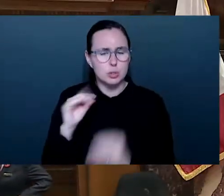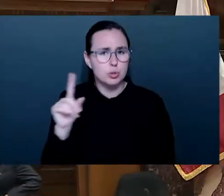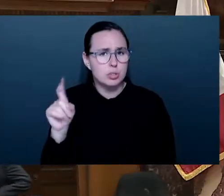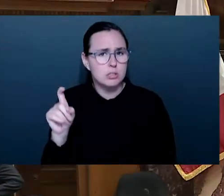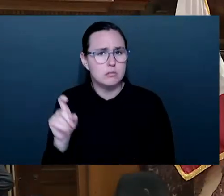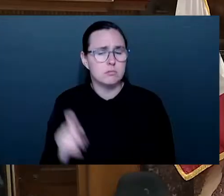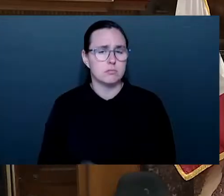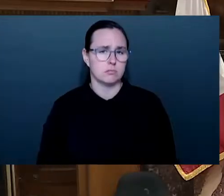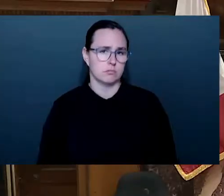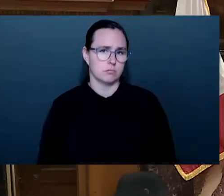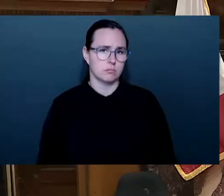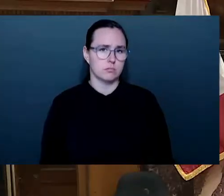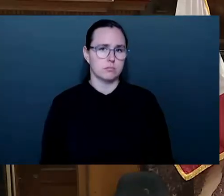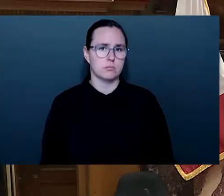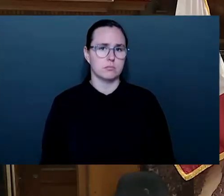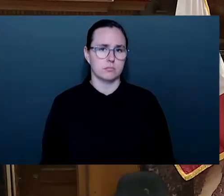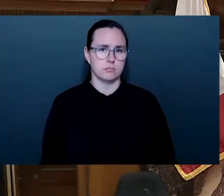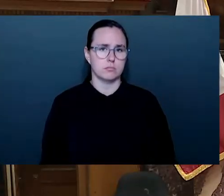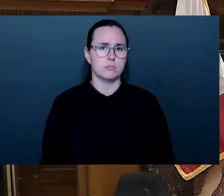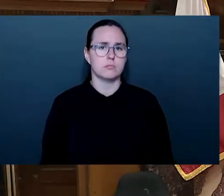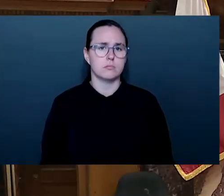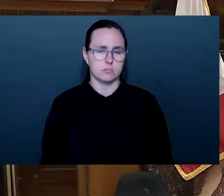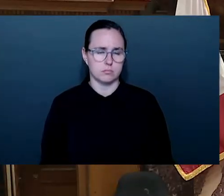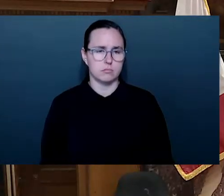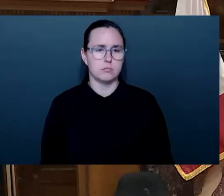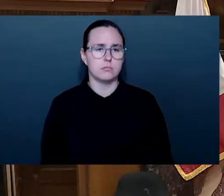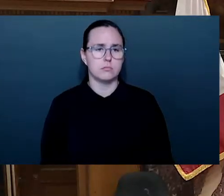Member, although the issue raised by the member